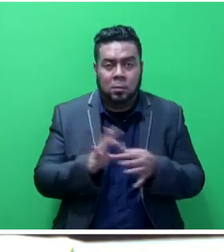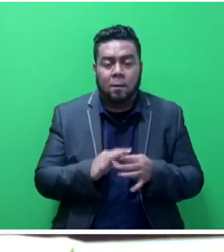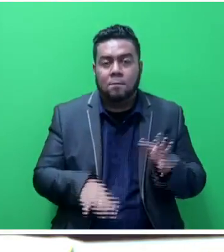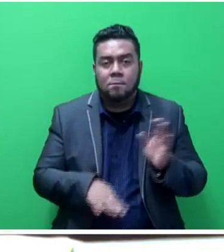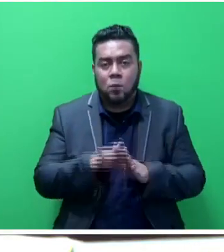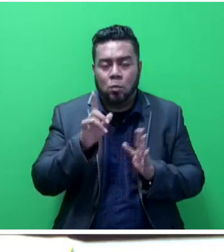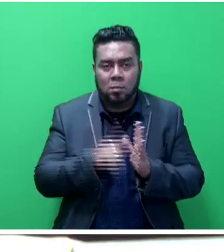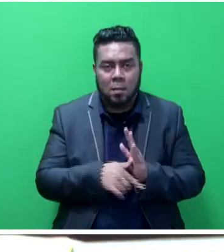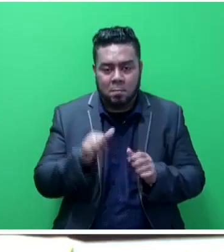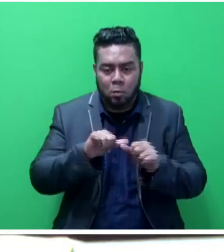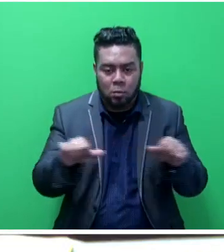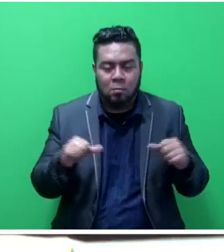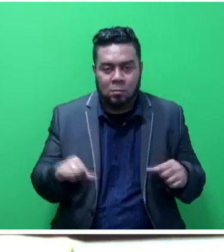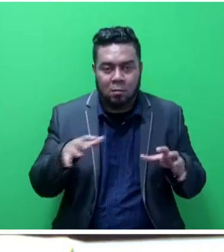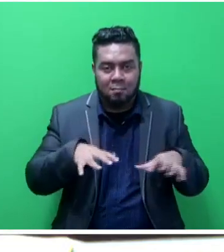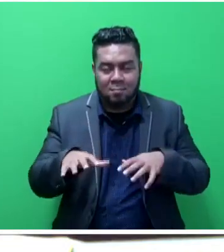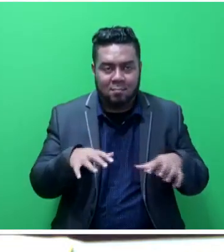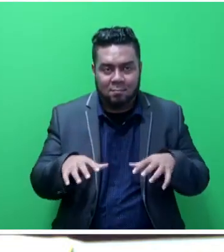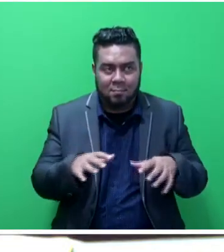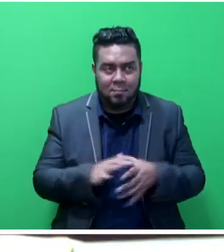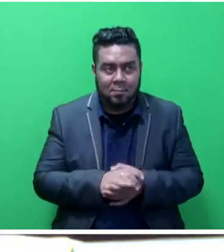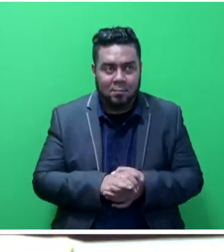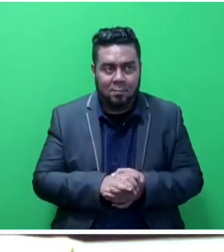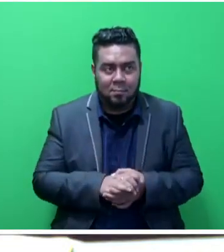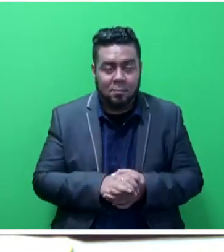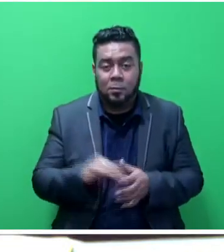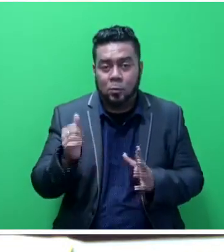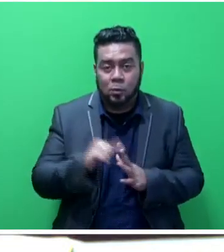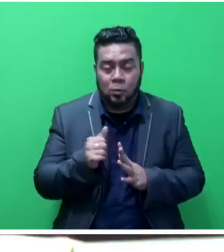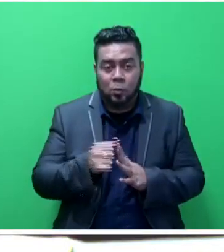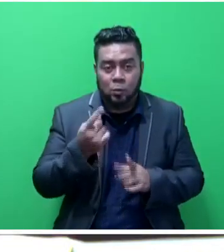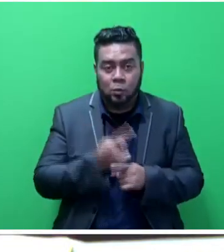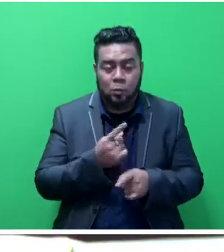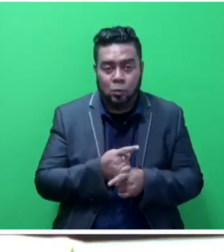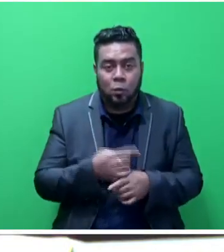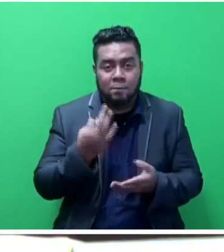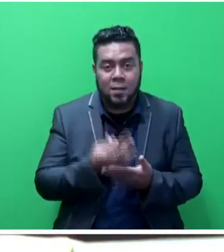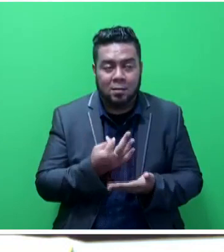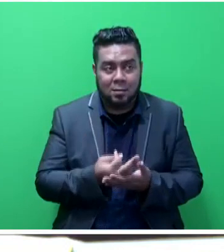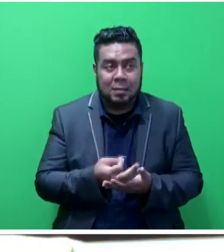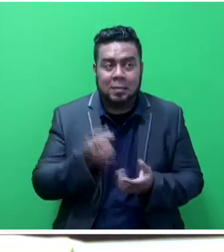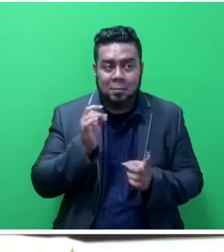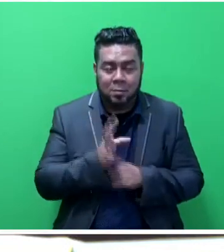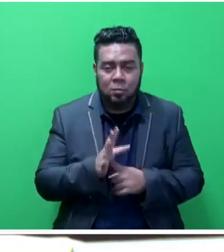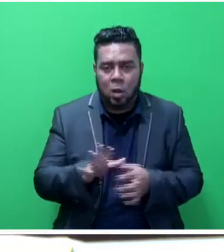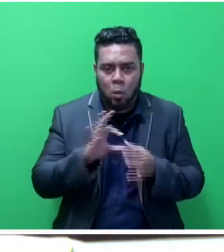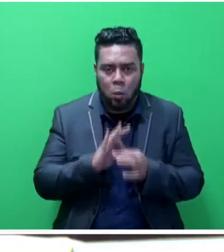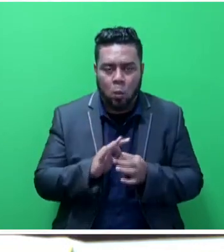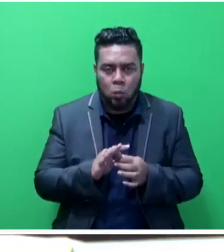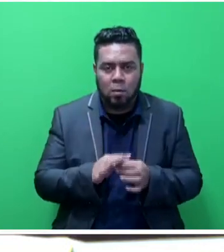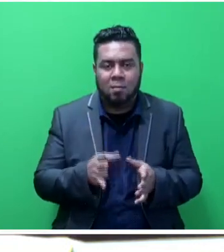full-time agricultural activities, Mr. Speaker, sir. Mr. Speaker, sir, we are also talking to financial institutions, particularly our own development